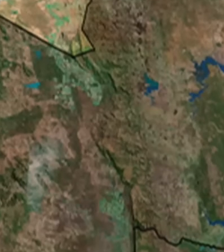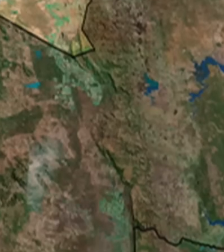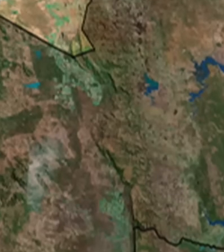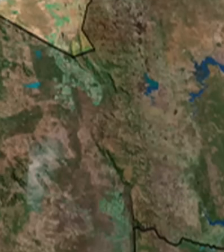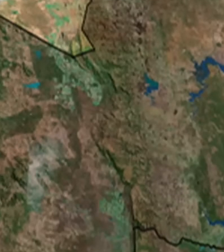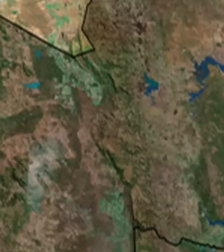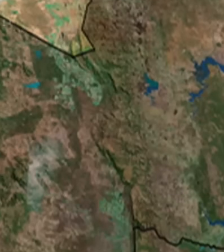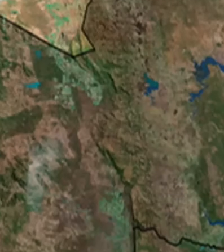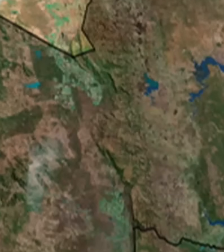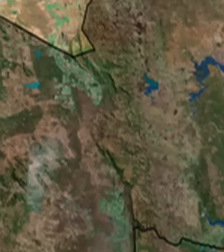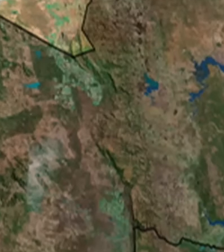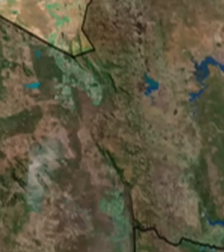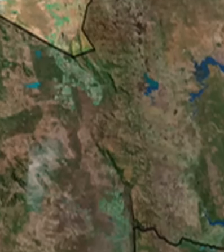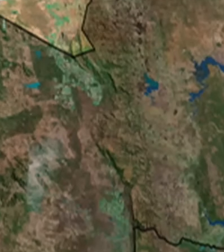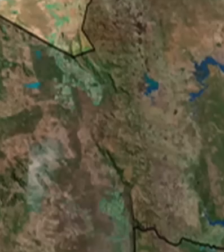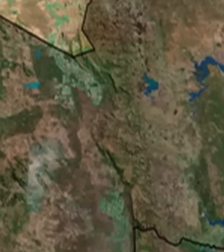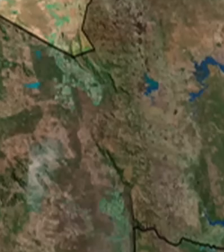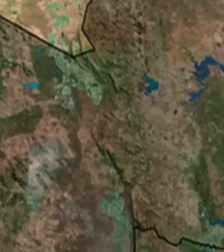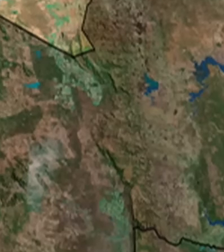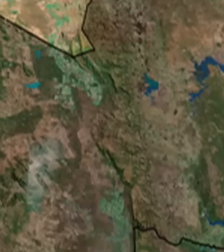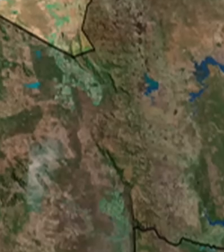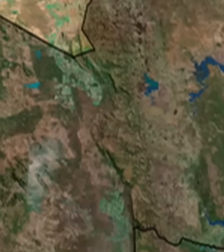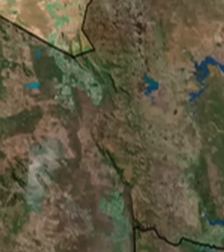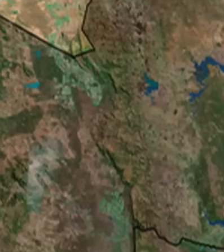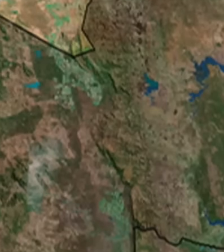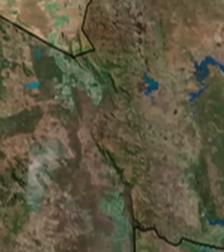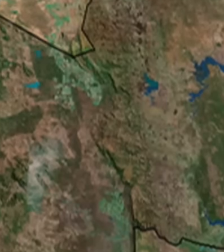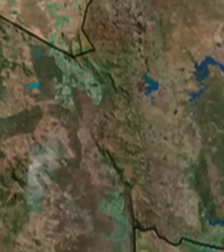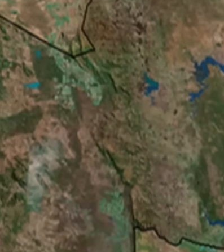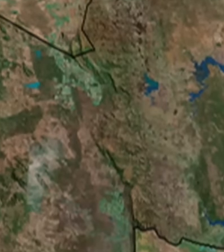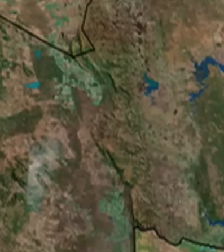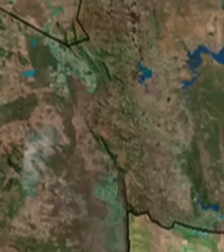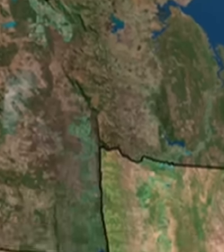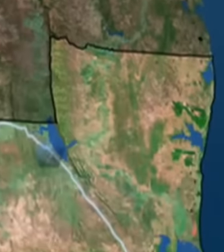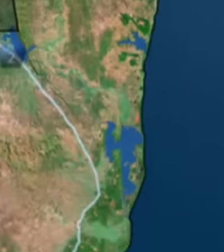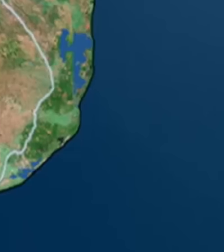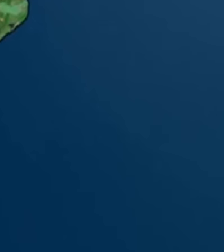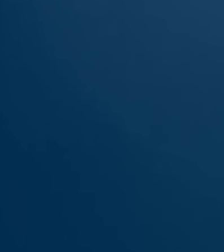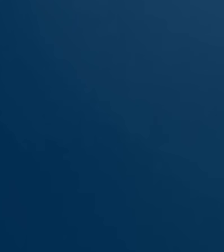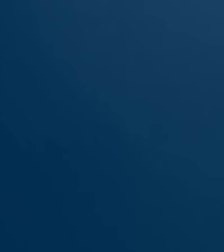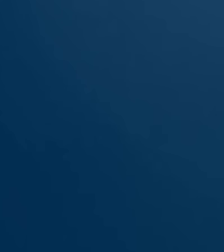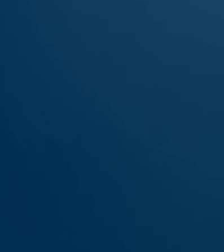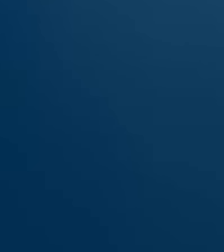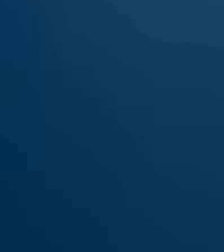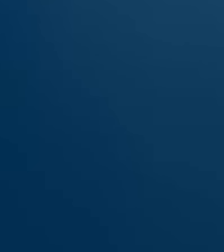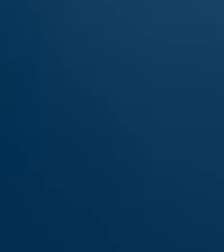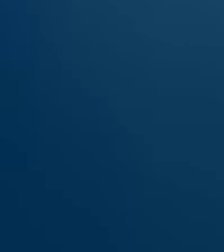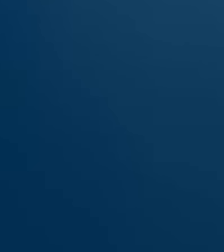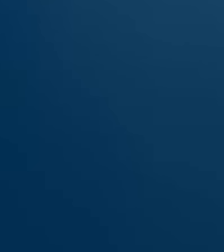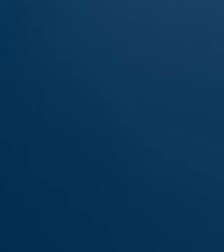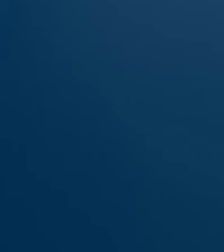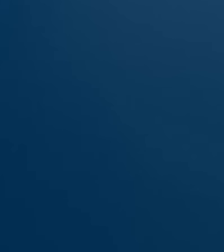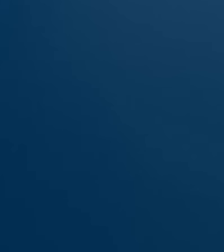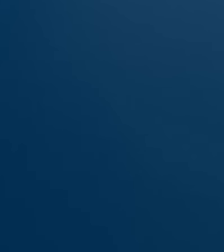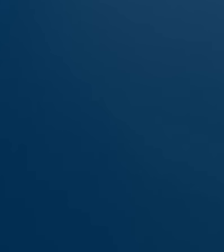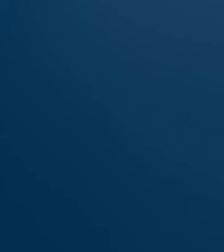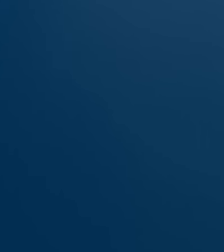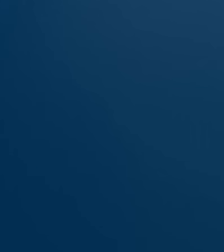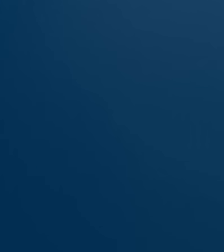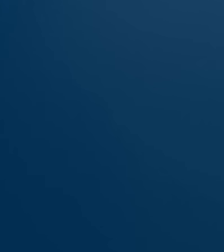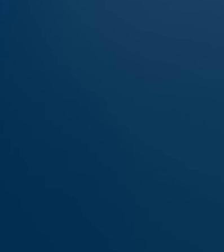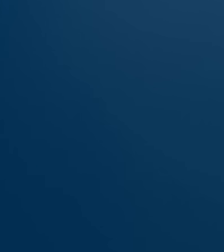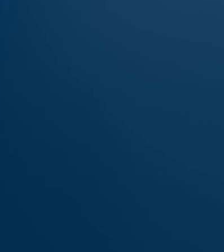fela mashishing hona le ka Carolina tsentsha ke sola le ka Secunda le hona ka haro Standerton le teng tla o tshetse re kgati di fitla ho mashome a mararo a mtse e mong ka